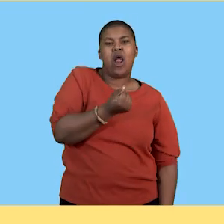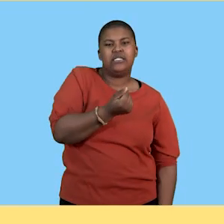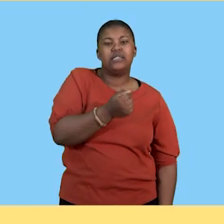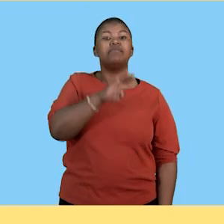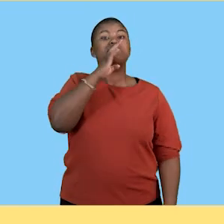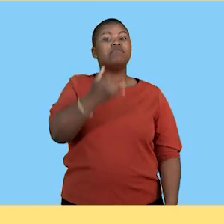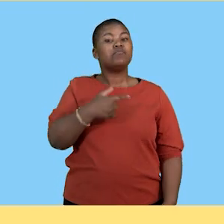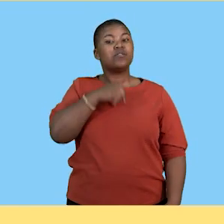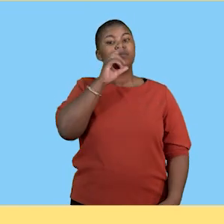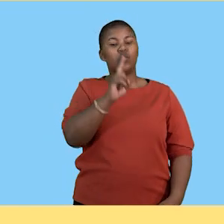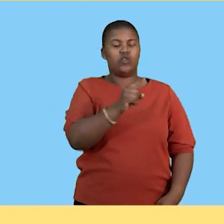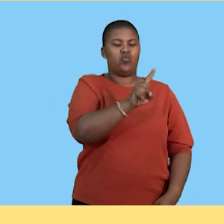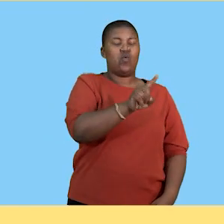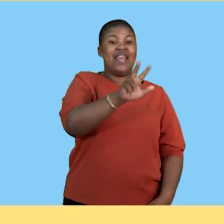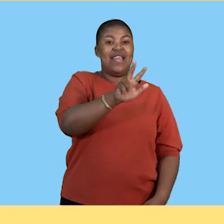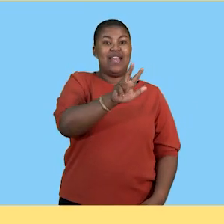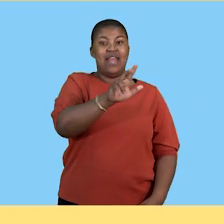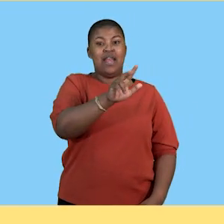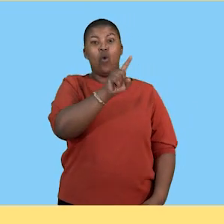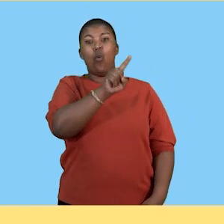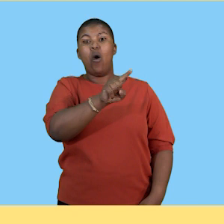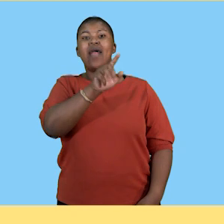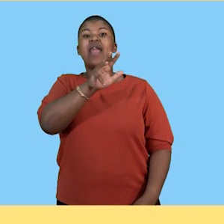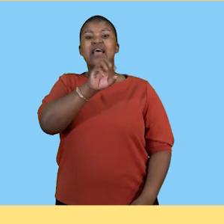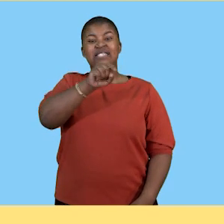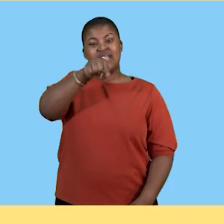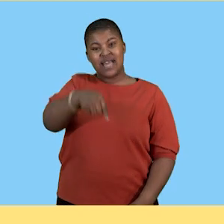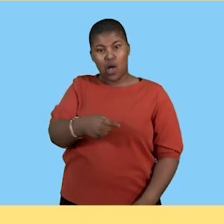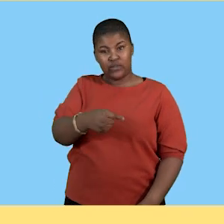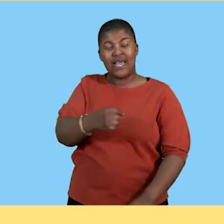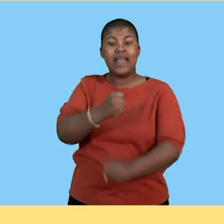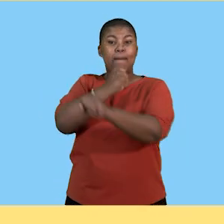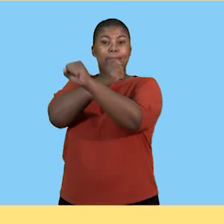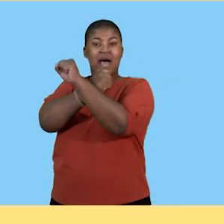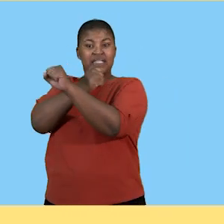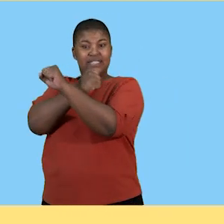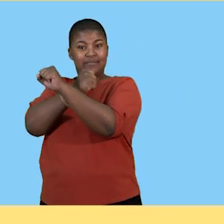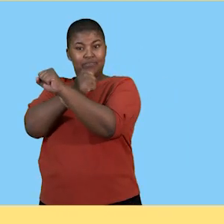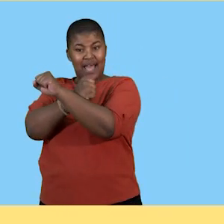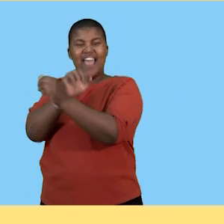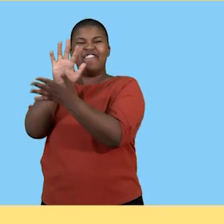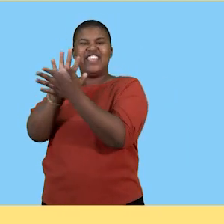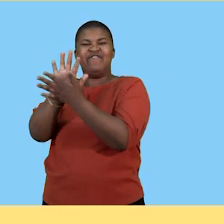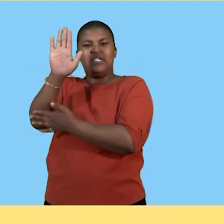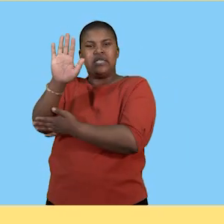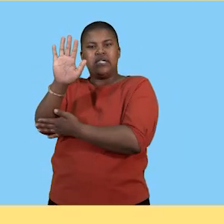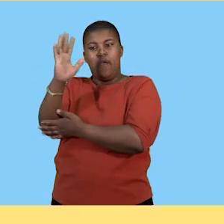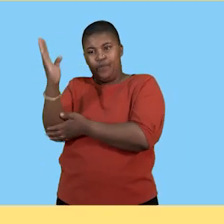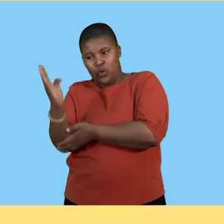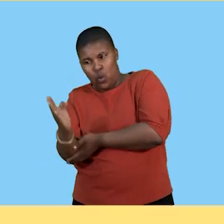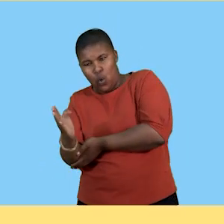means I will now say 190,000 multiplied by the depreciation rate of